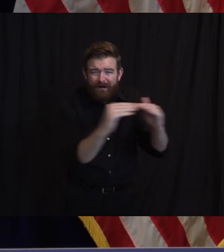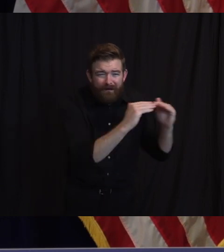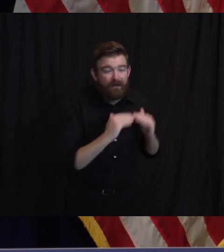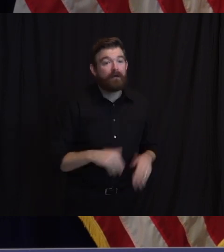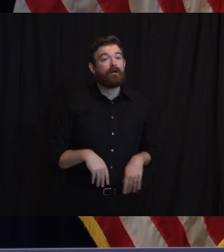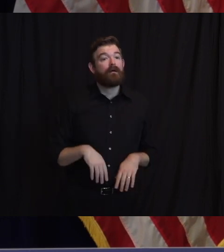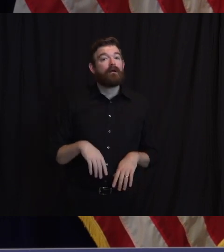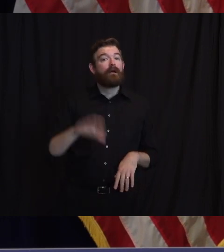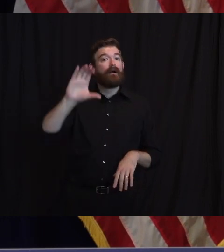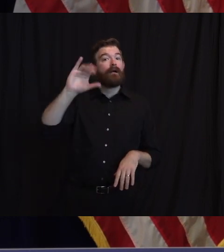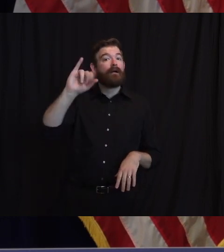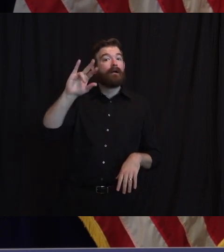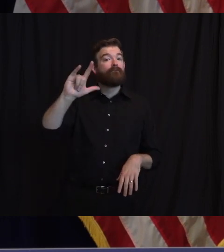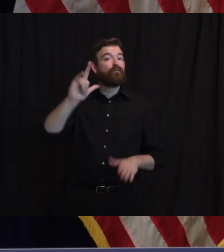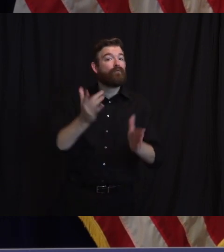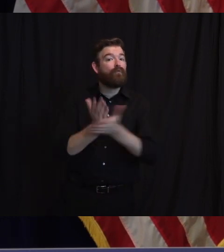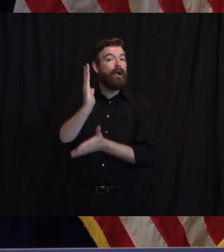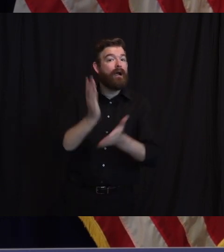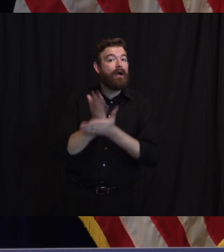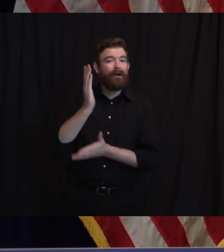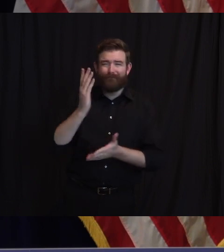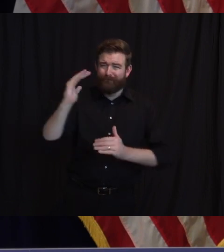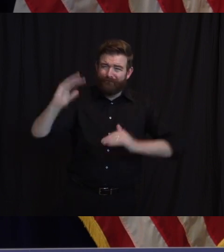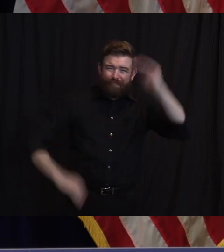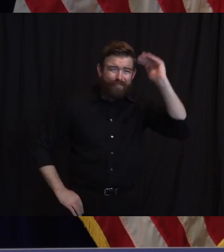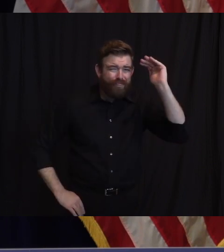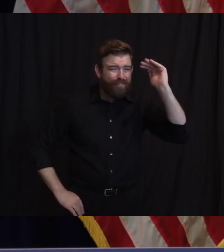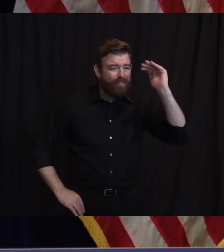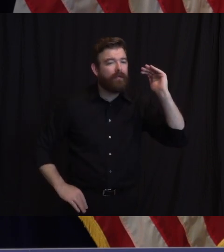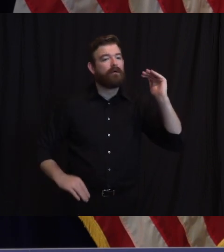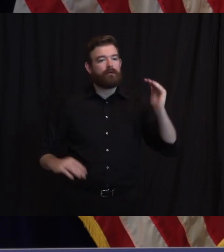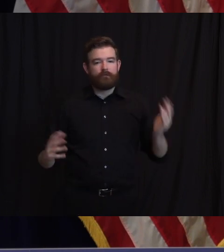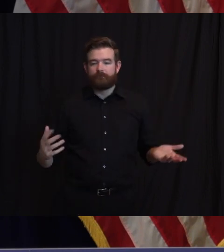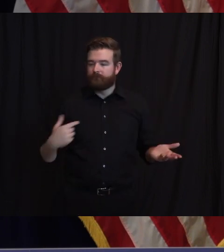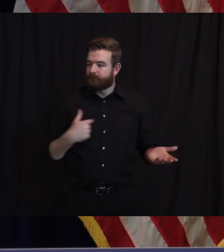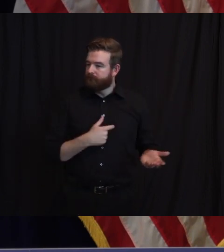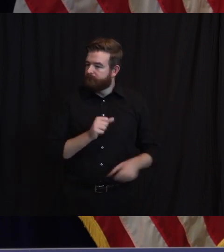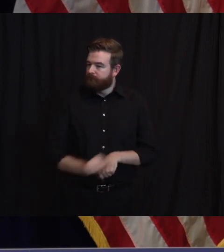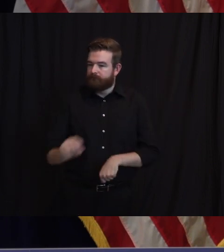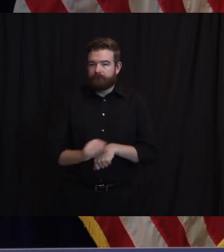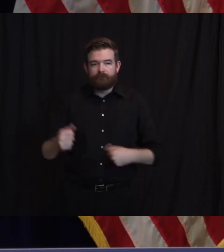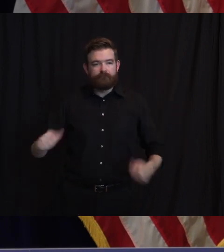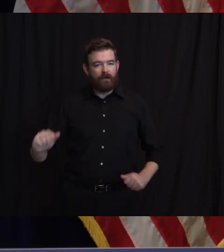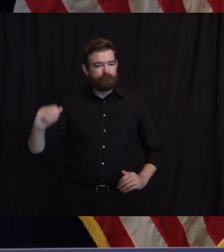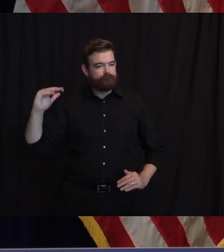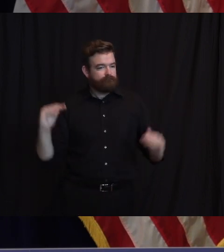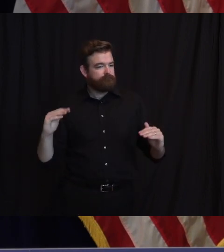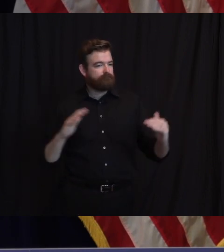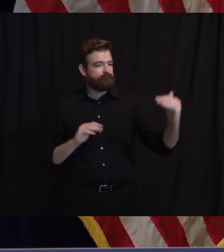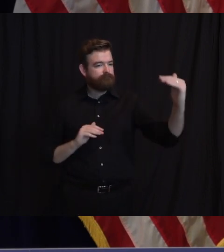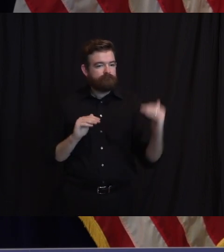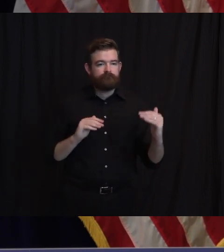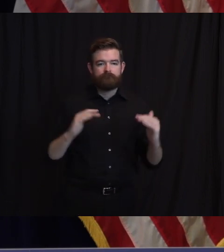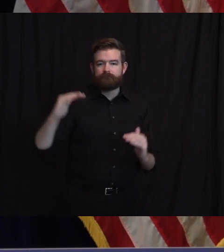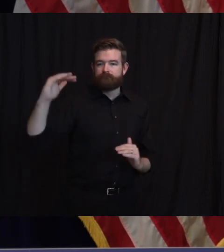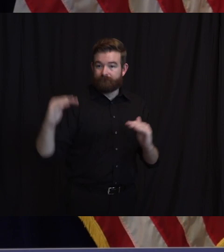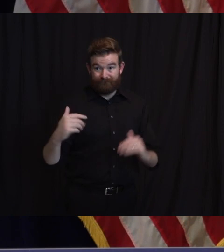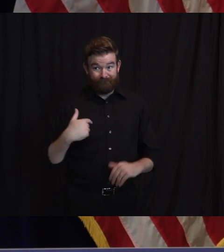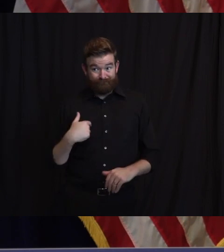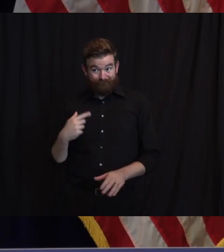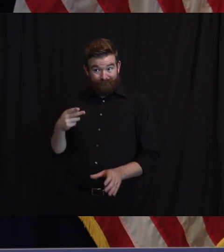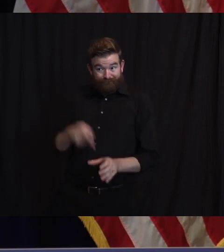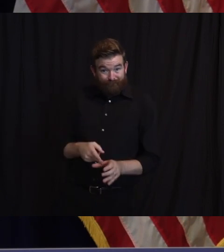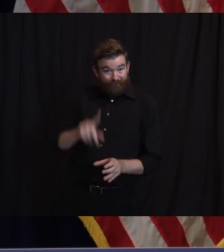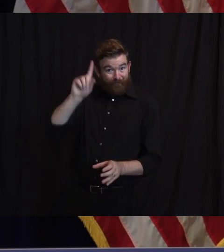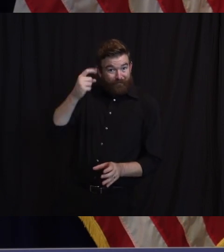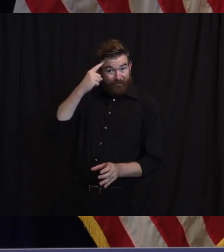social justice, we've been chipping away at that from day one, and we are trying to, as Barack Obama